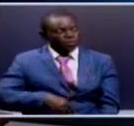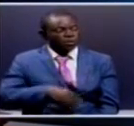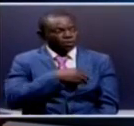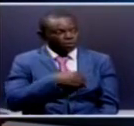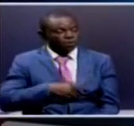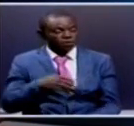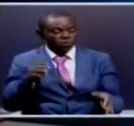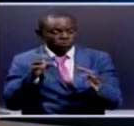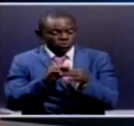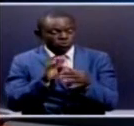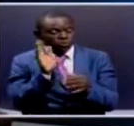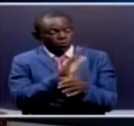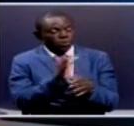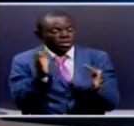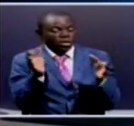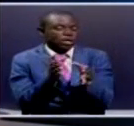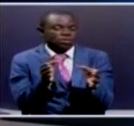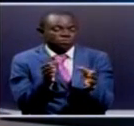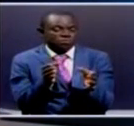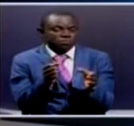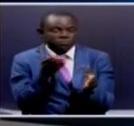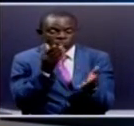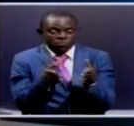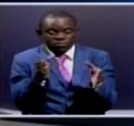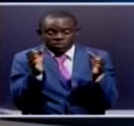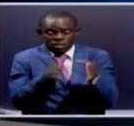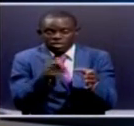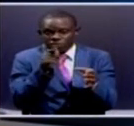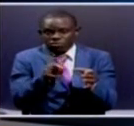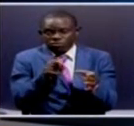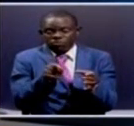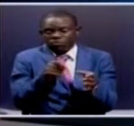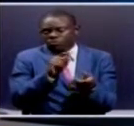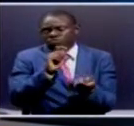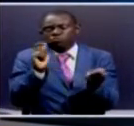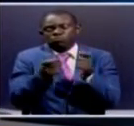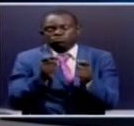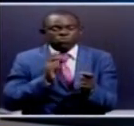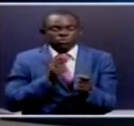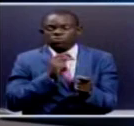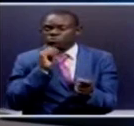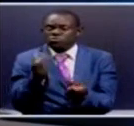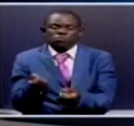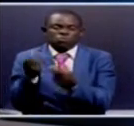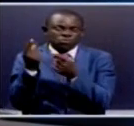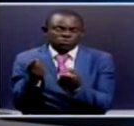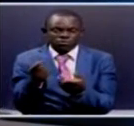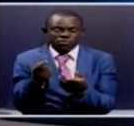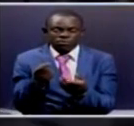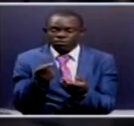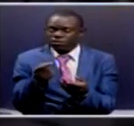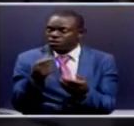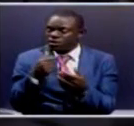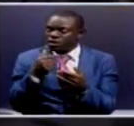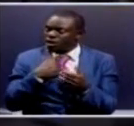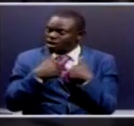those clubs. And if the club says we're not going to the forum, there's no club. They should abide. There is no rule